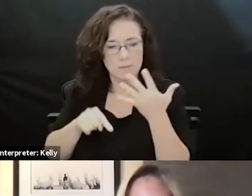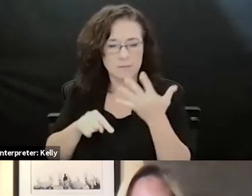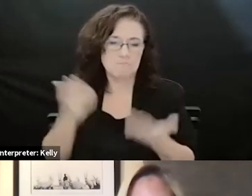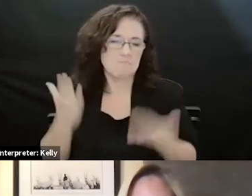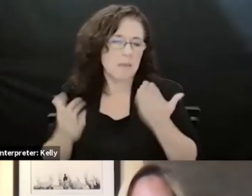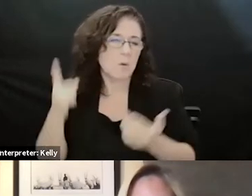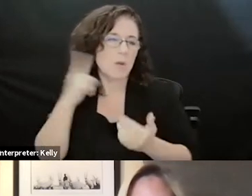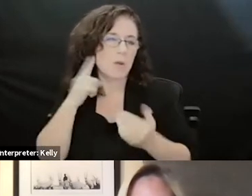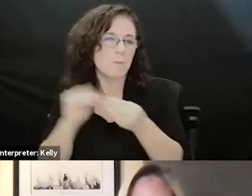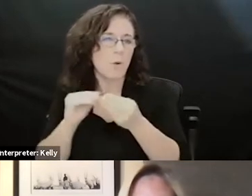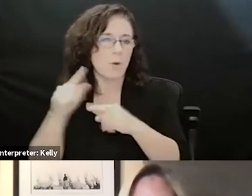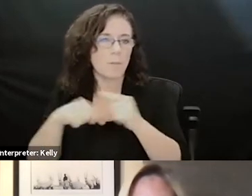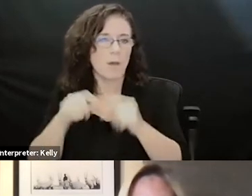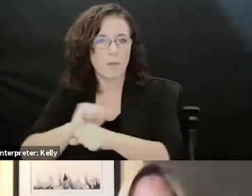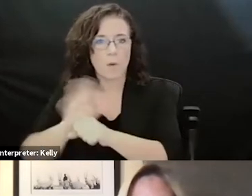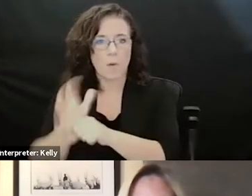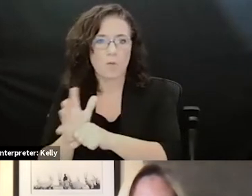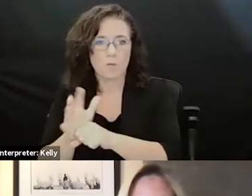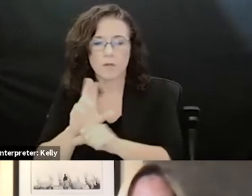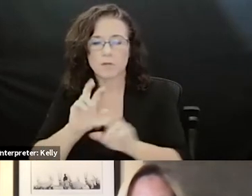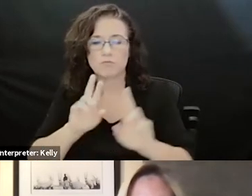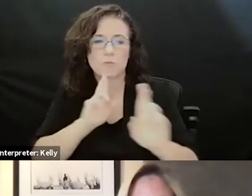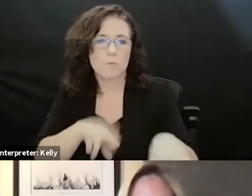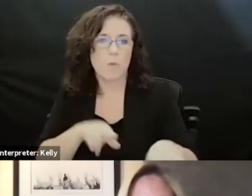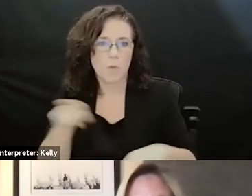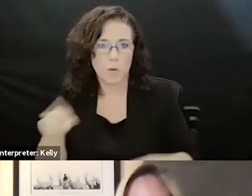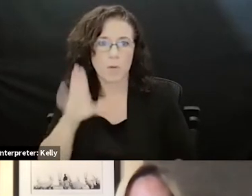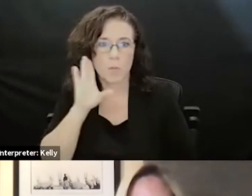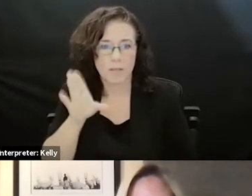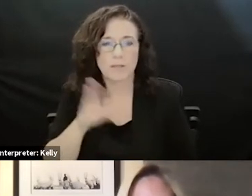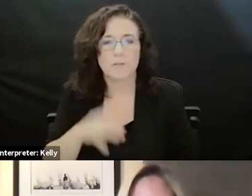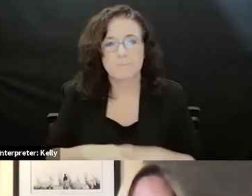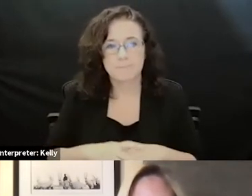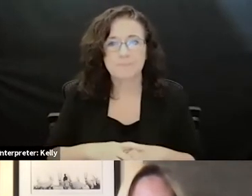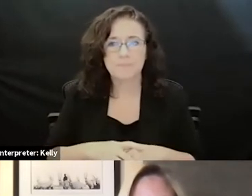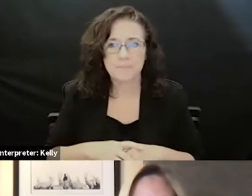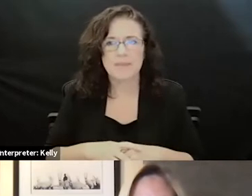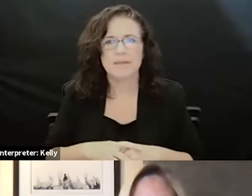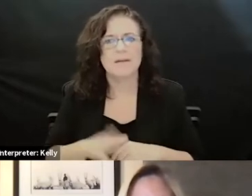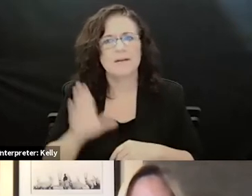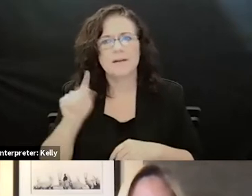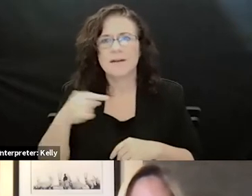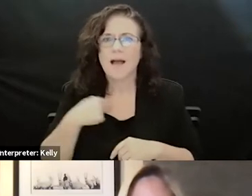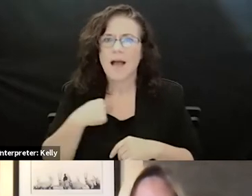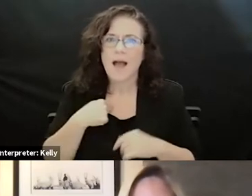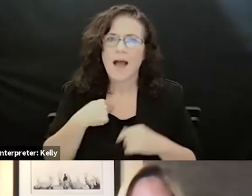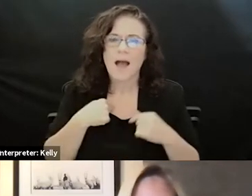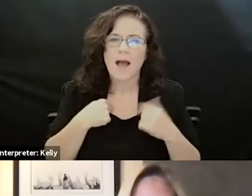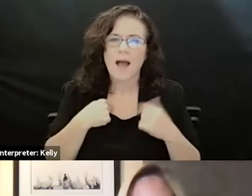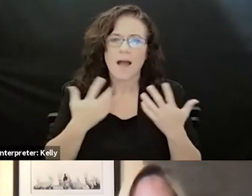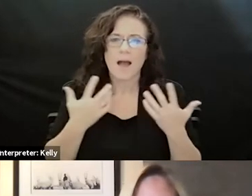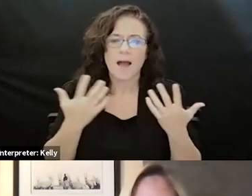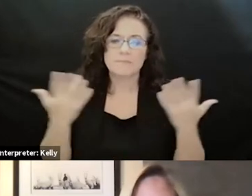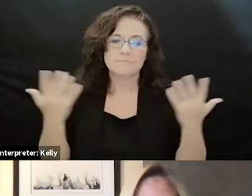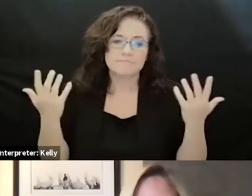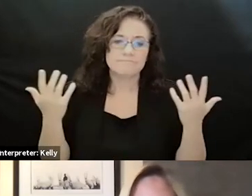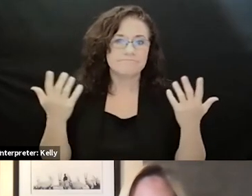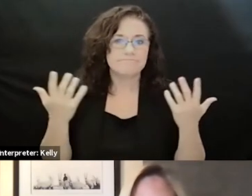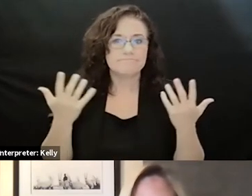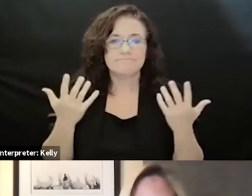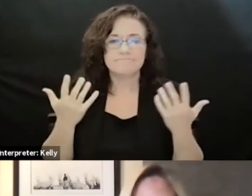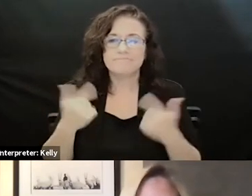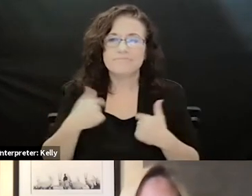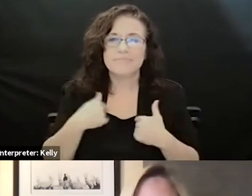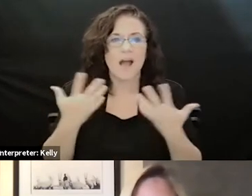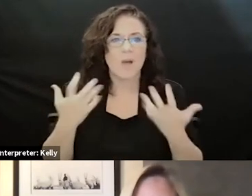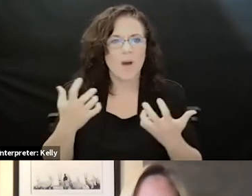comment but i just wanted to you know lend my heart to the severe anxiety that